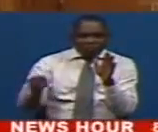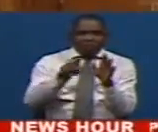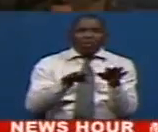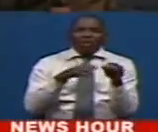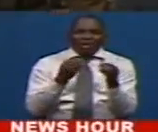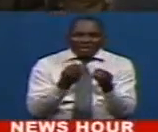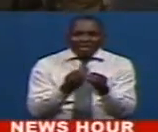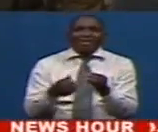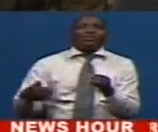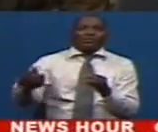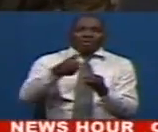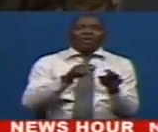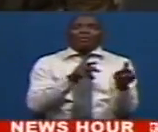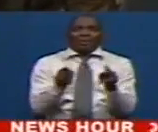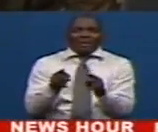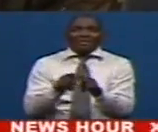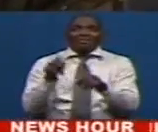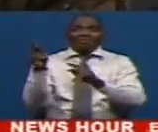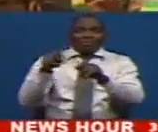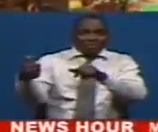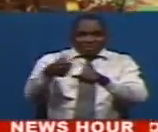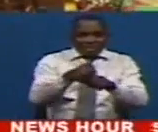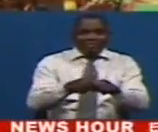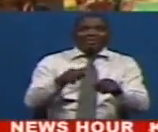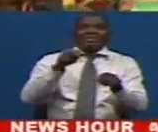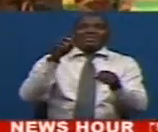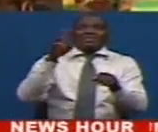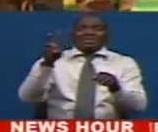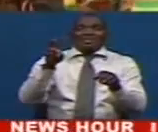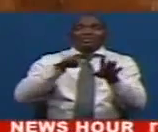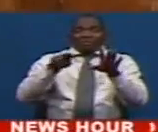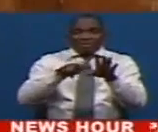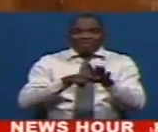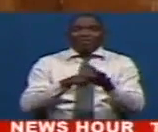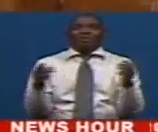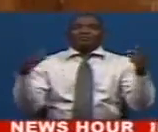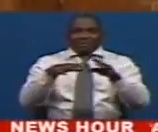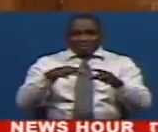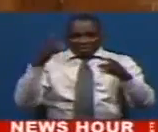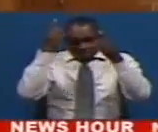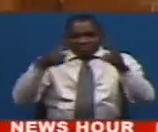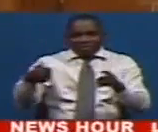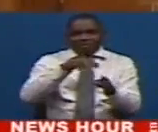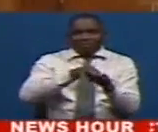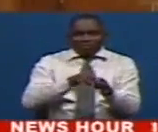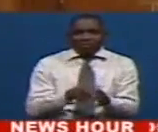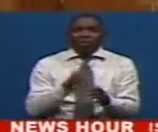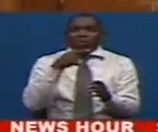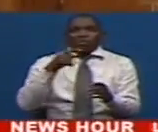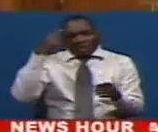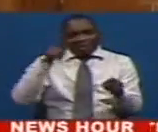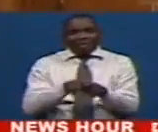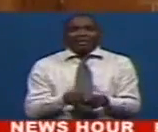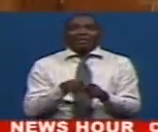organize referenda in the six areas of the demand for the creation of new regions. The